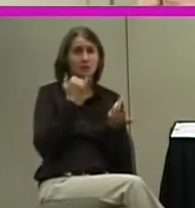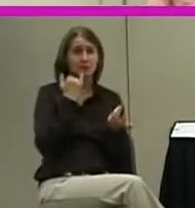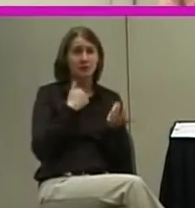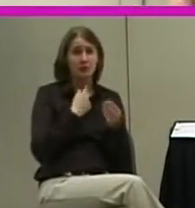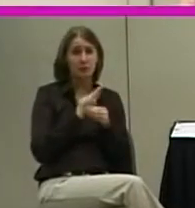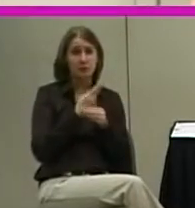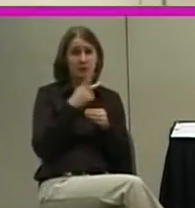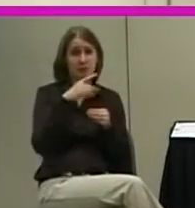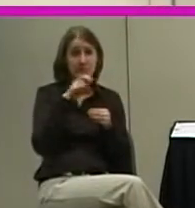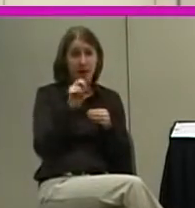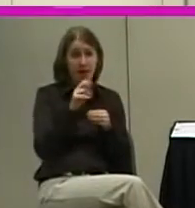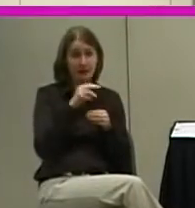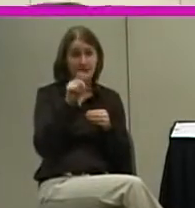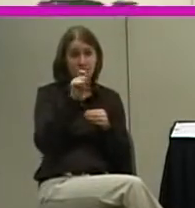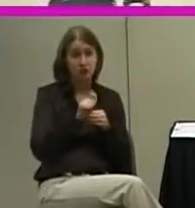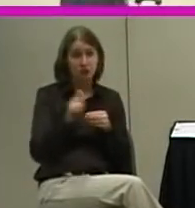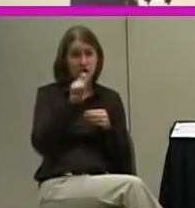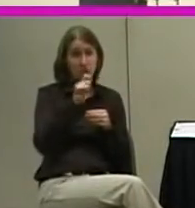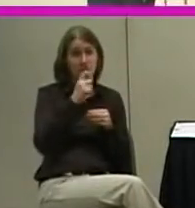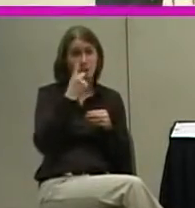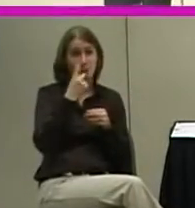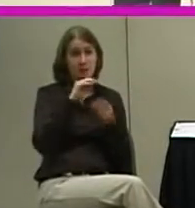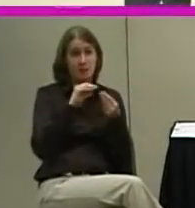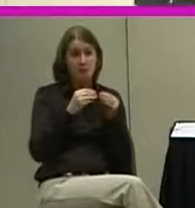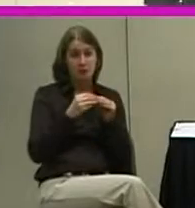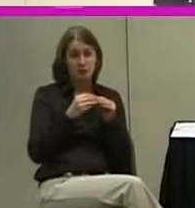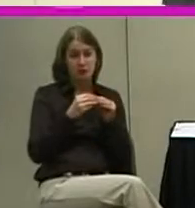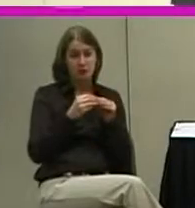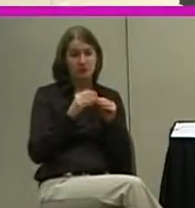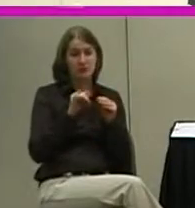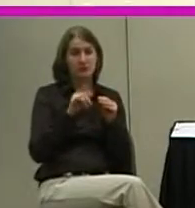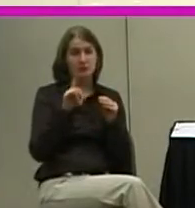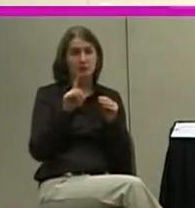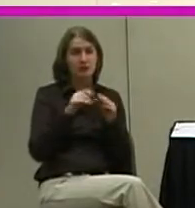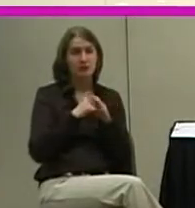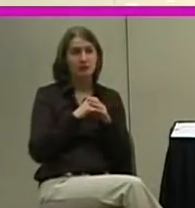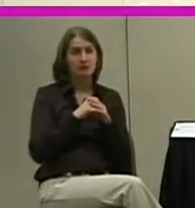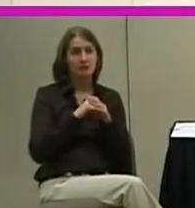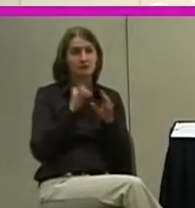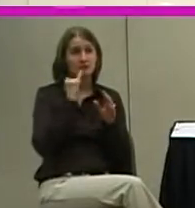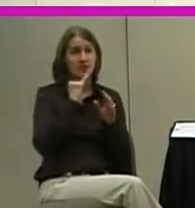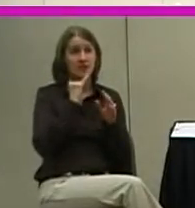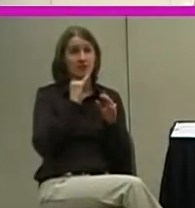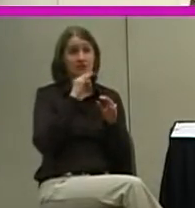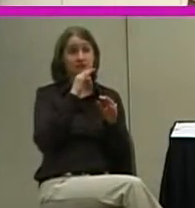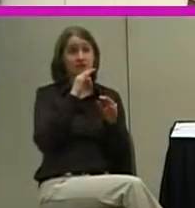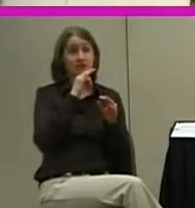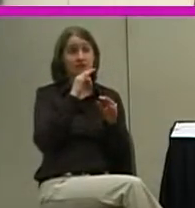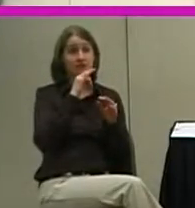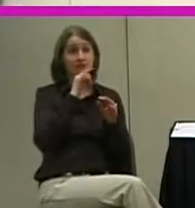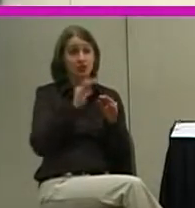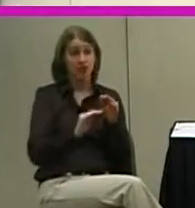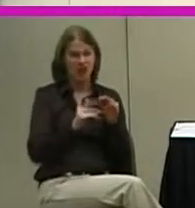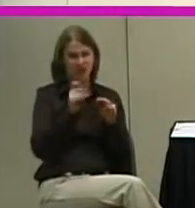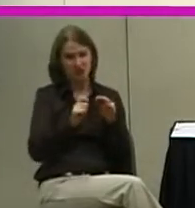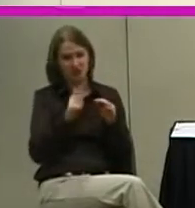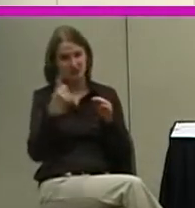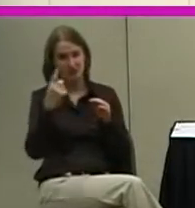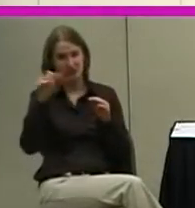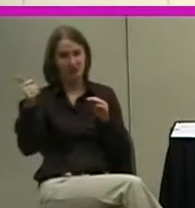pen and I circle one of those numbers, that's where it would be. If the kid circled anything else, then it would be obvious because there's two things